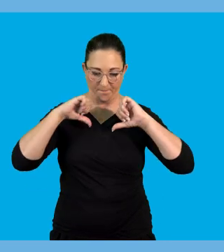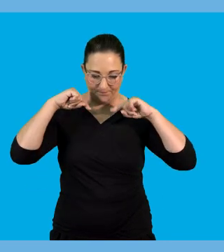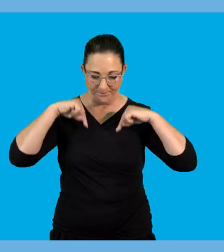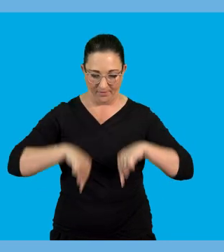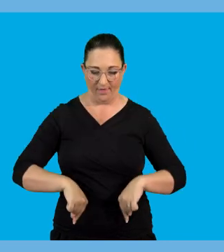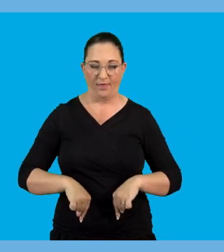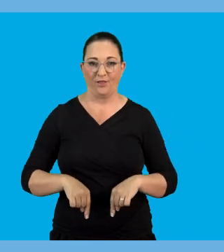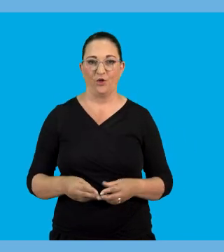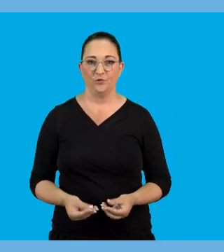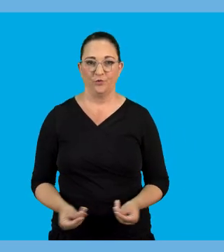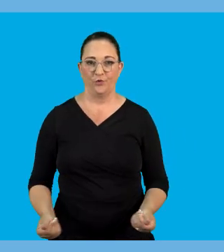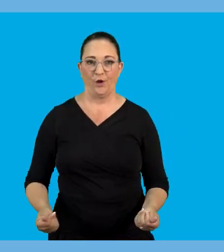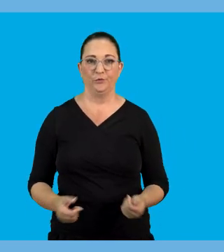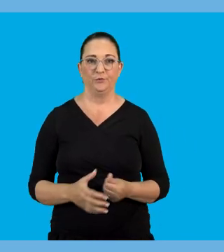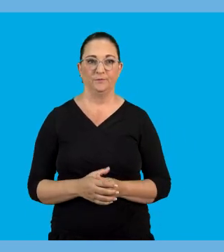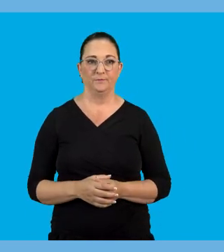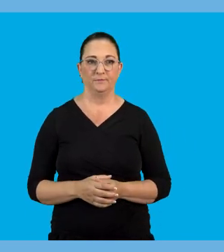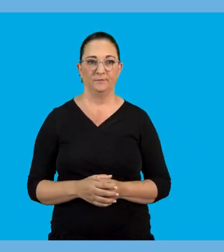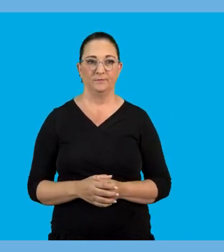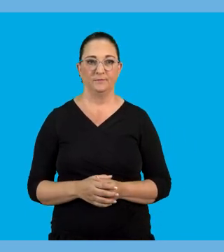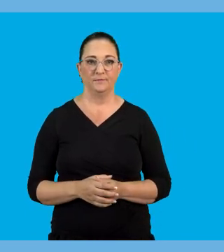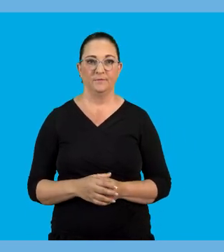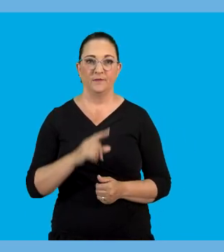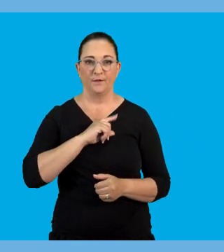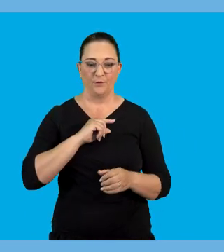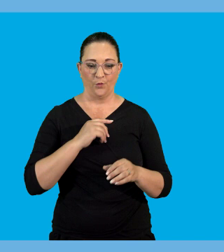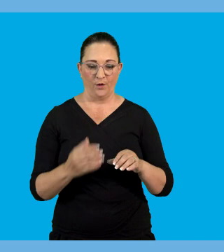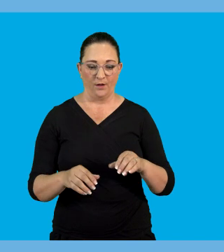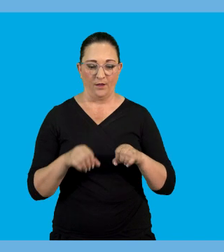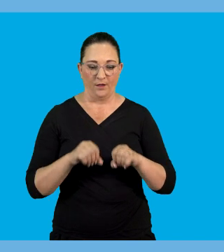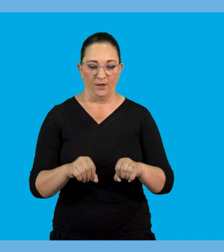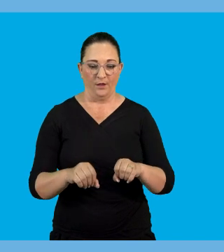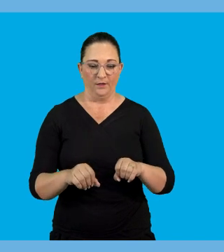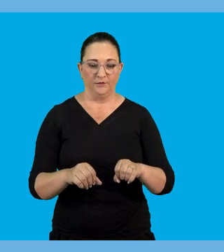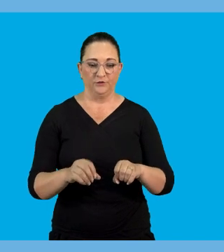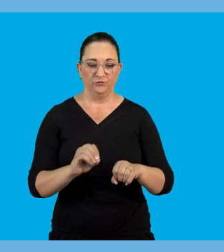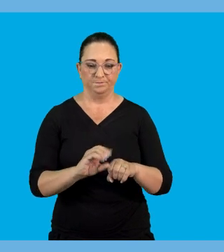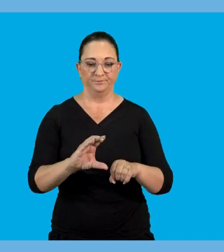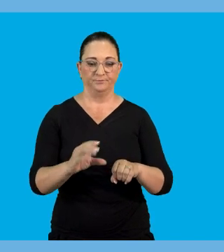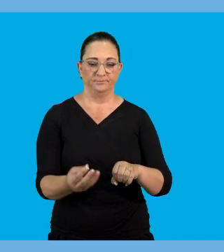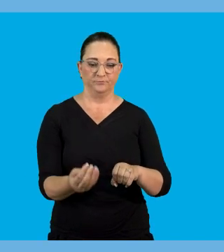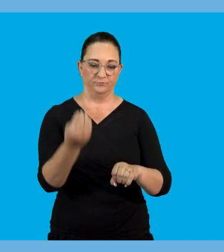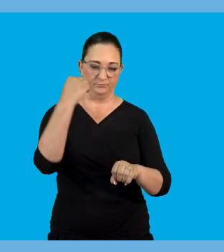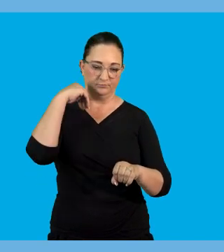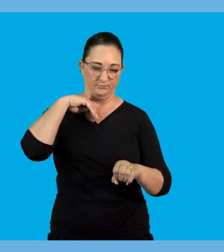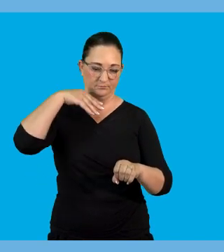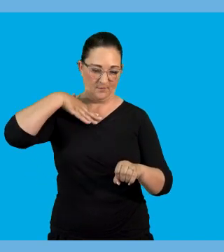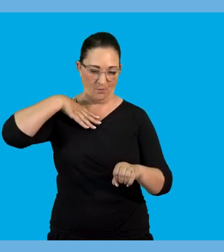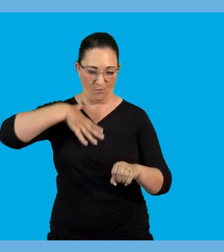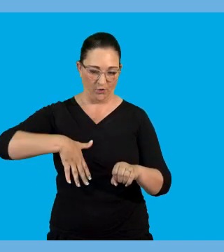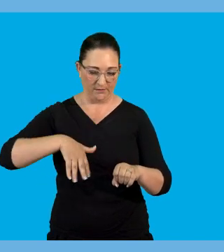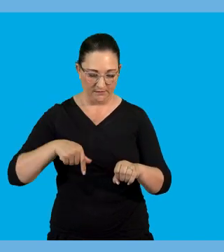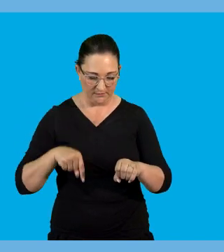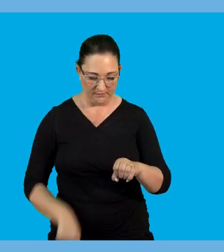body. So your body is going to be earthing those charges, which will then cause a shock. So that earthing of the charges by your